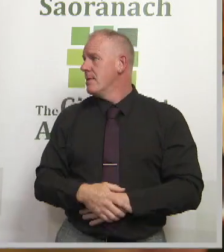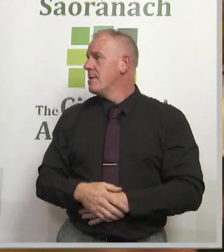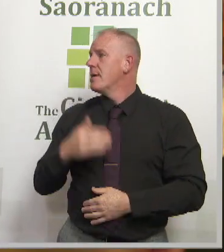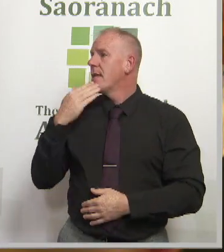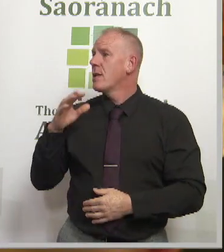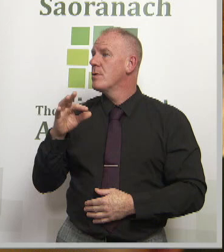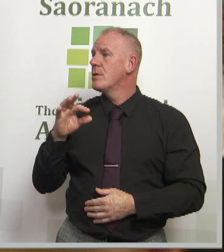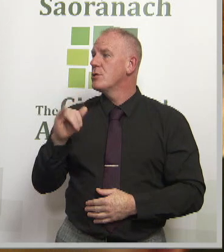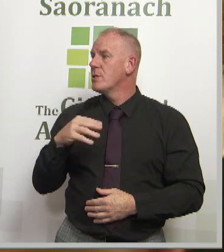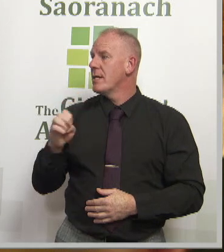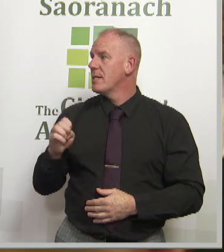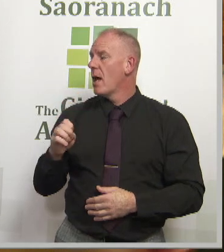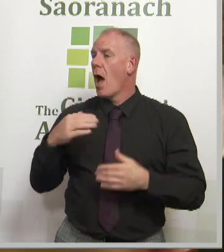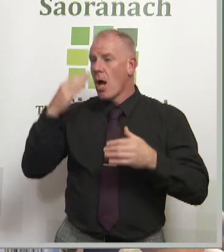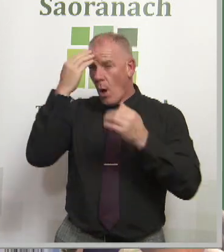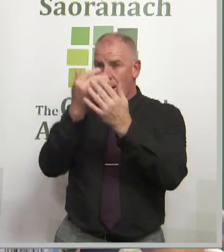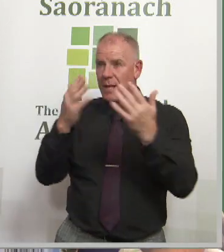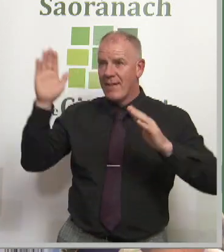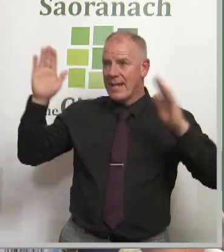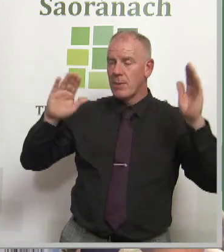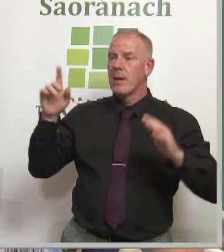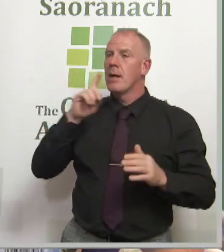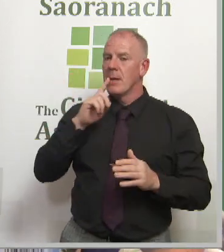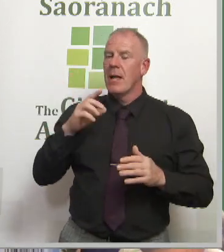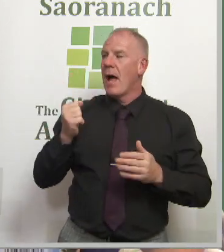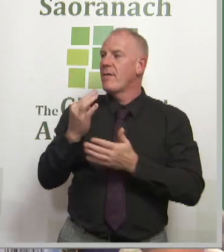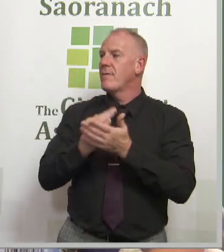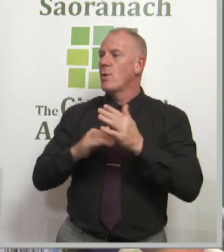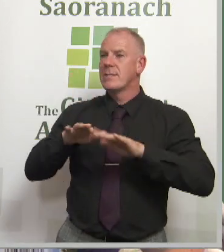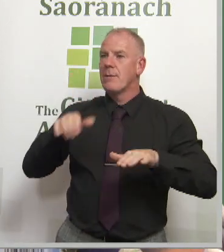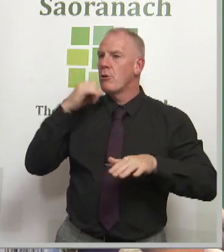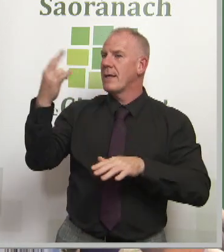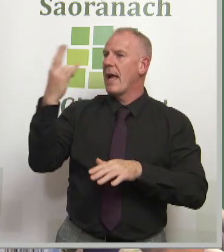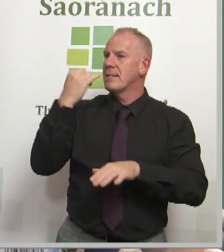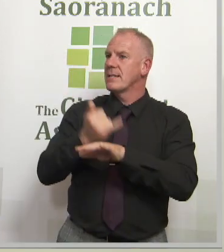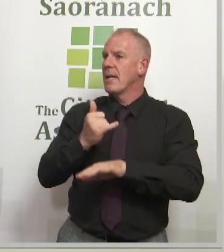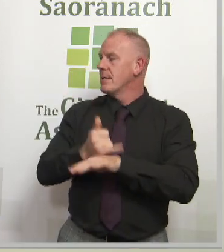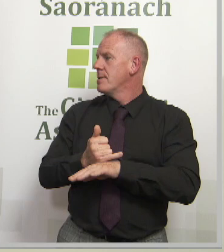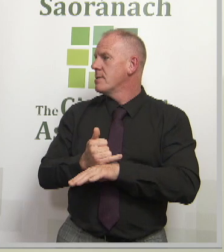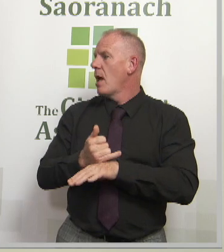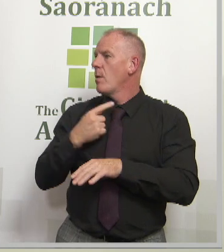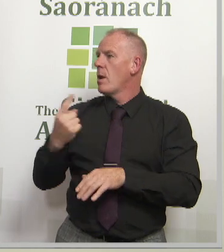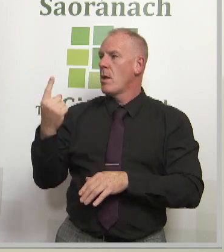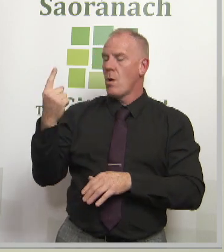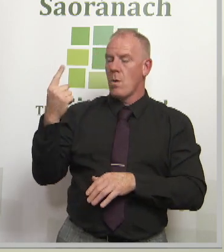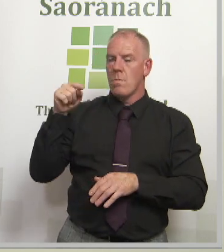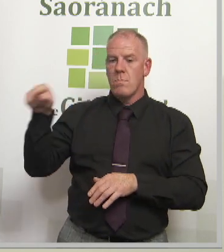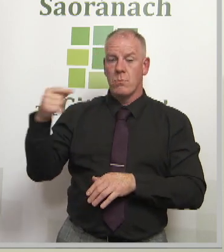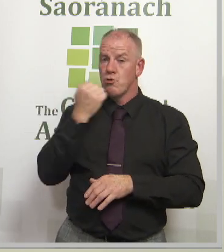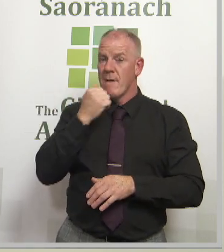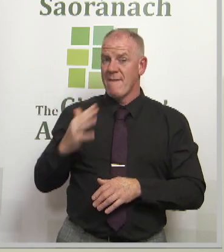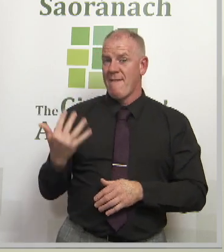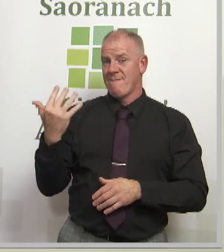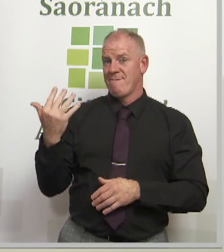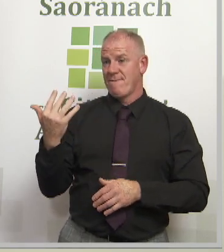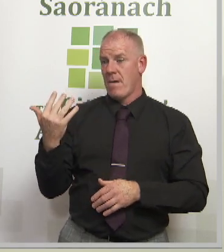you, Jean. Now, I know there's lots of hands up, but there's a couple of tables who haven't asked any questions so far. So I'm going to actually go to 5, if